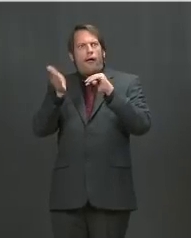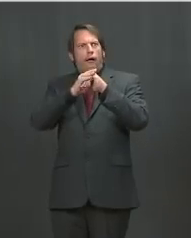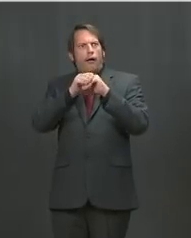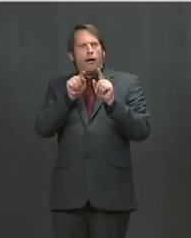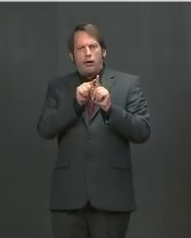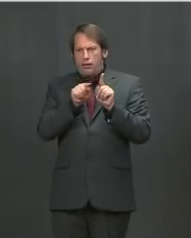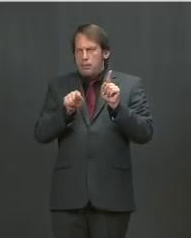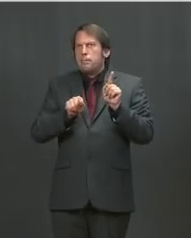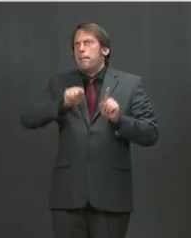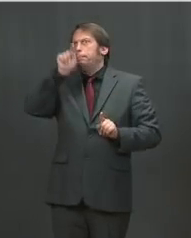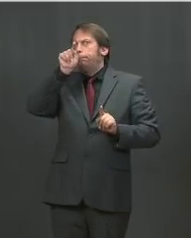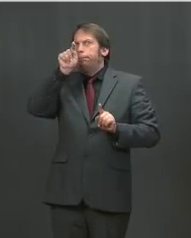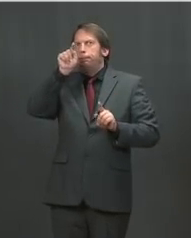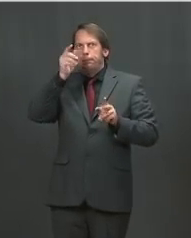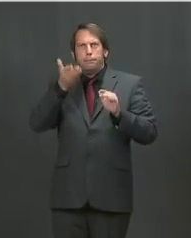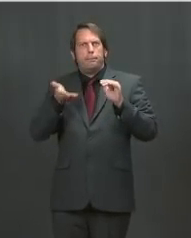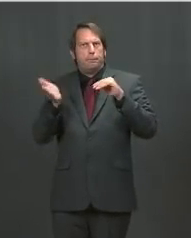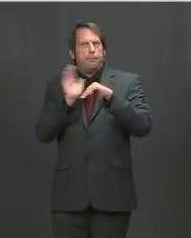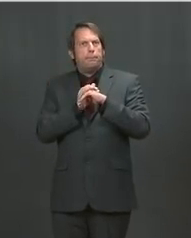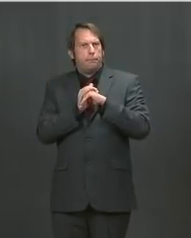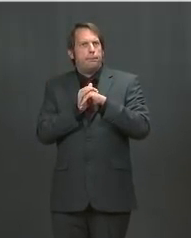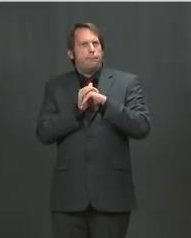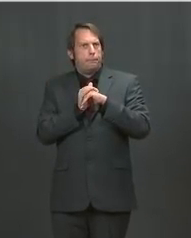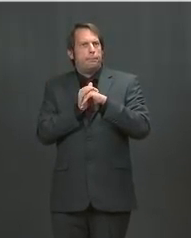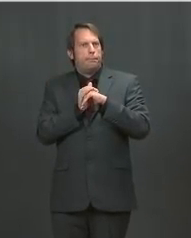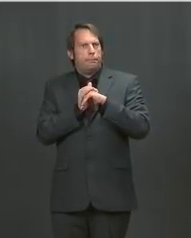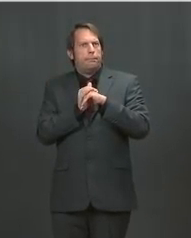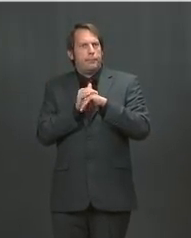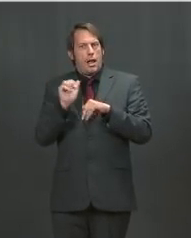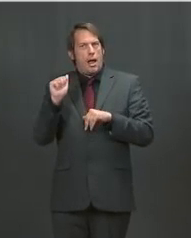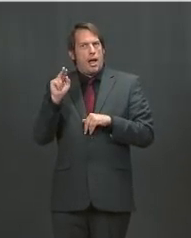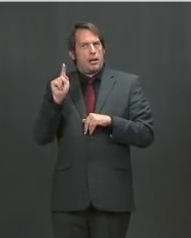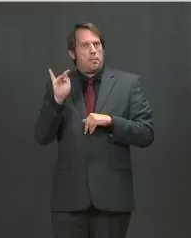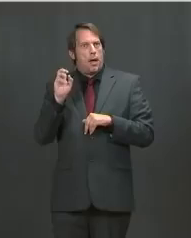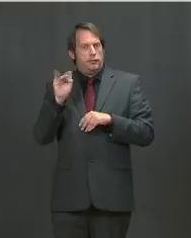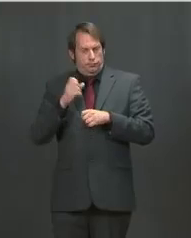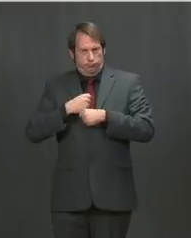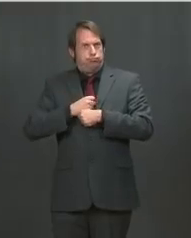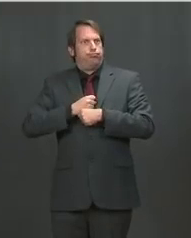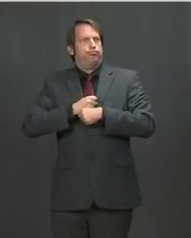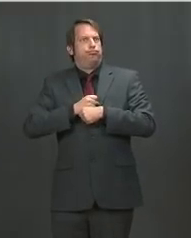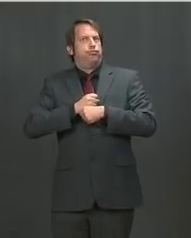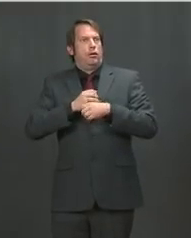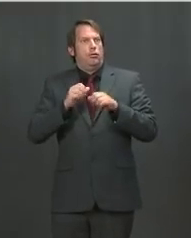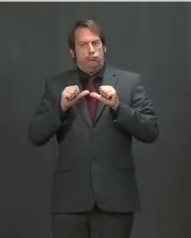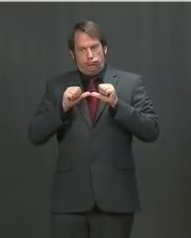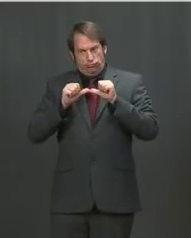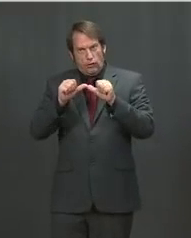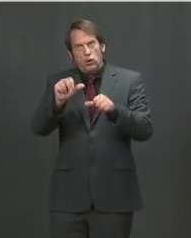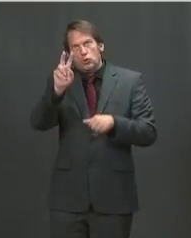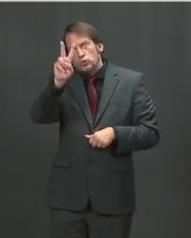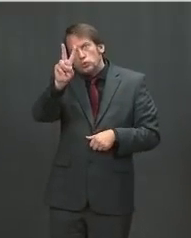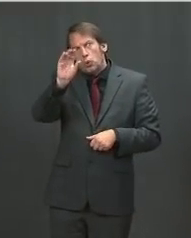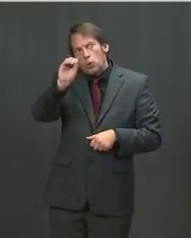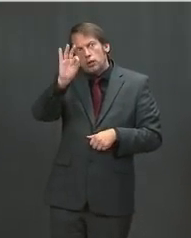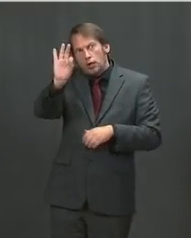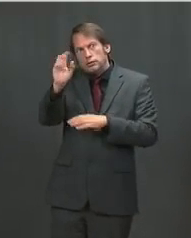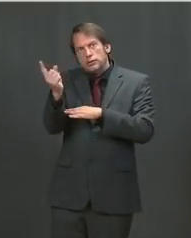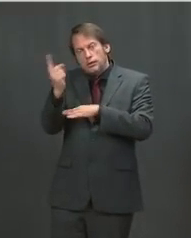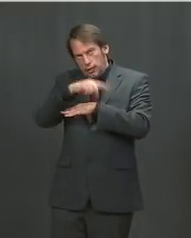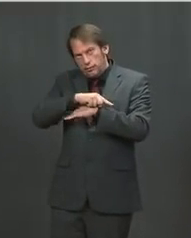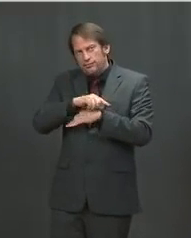neutralizing antibodies, which again go out to beyond 209 days. Next slide. If you look